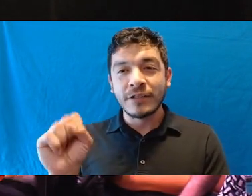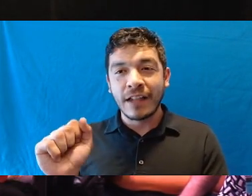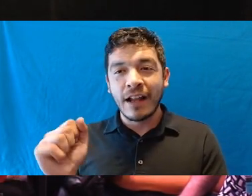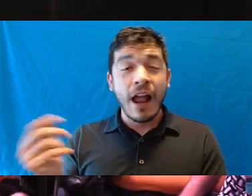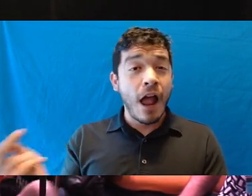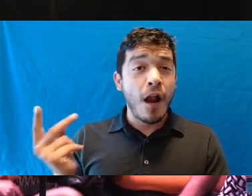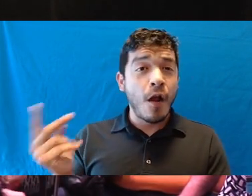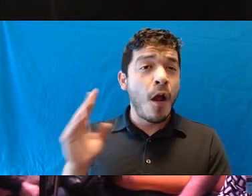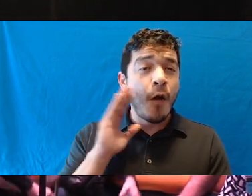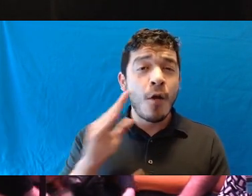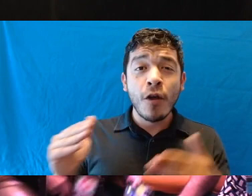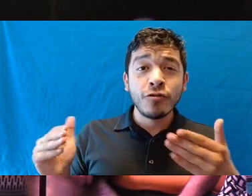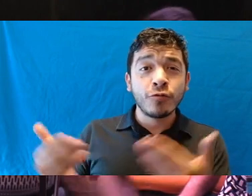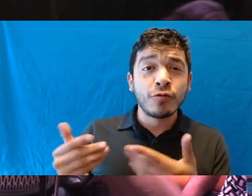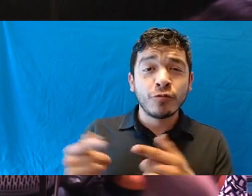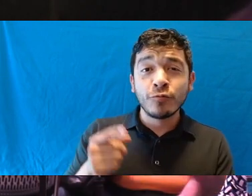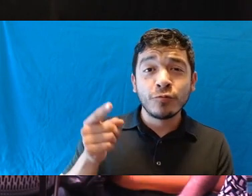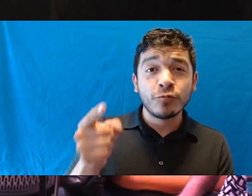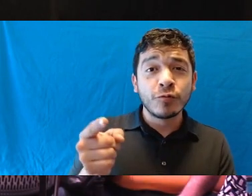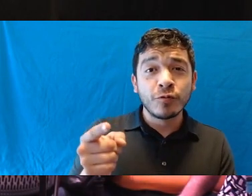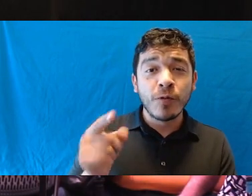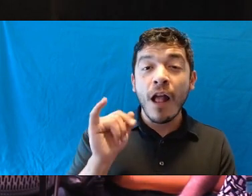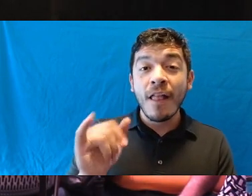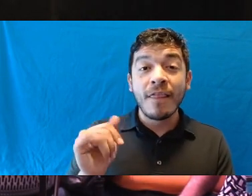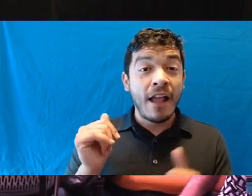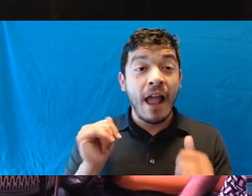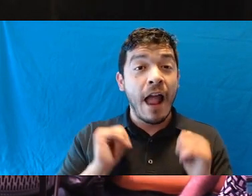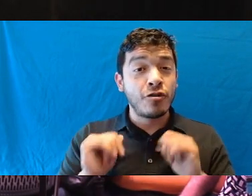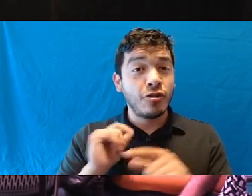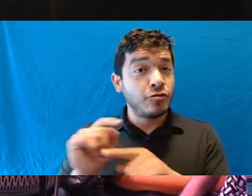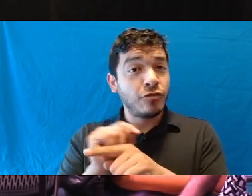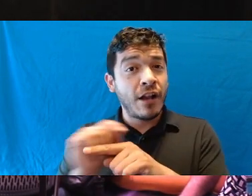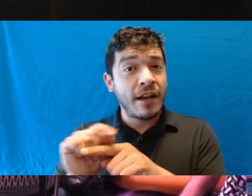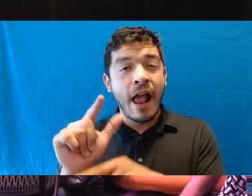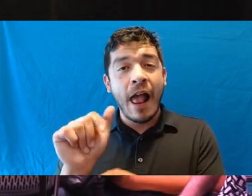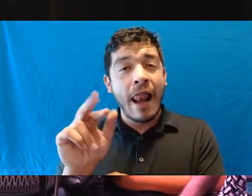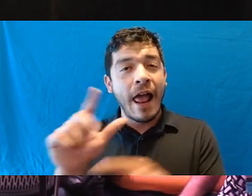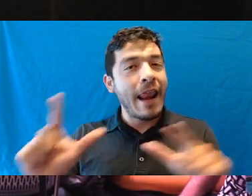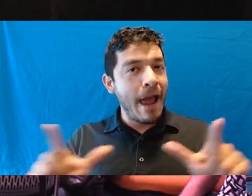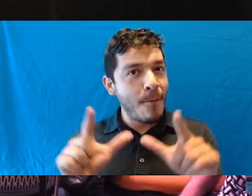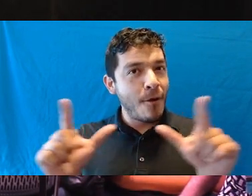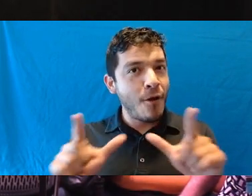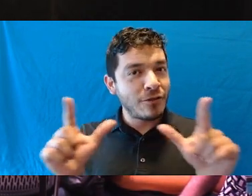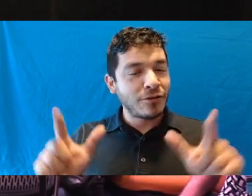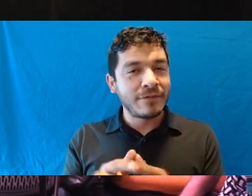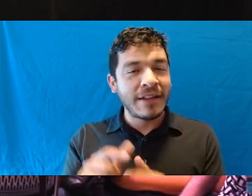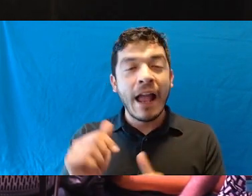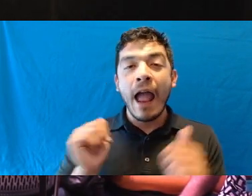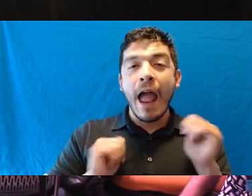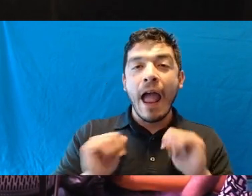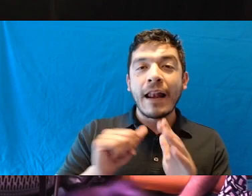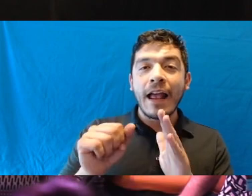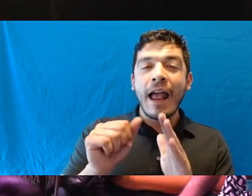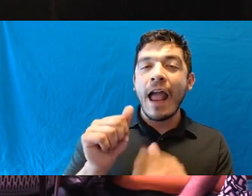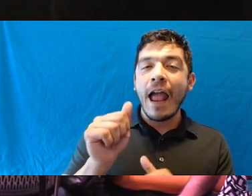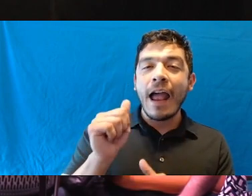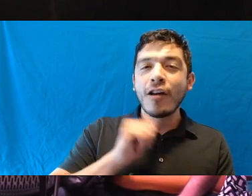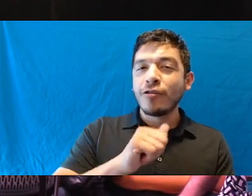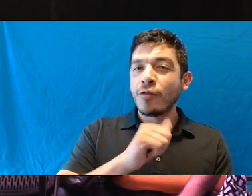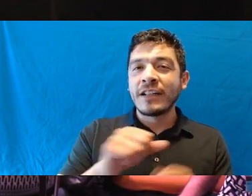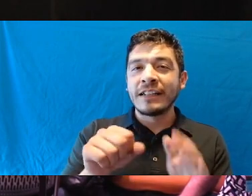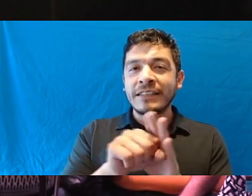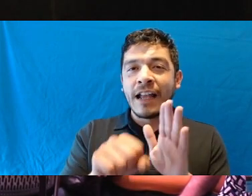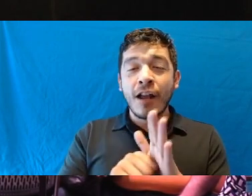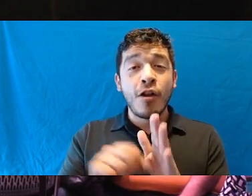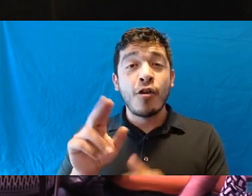to you the Actor Training Laboratorio at Arizona State University. We hope